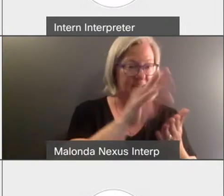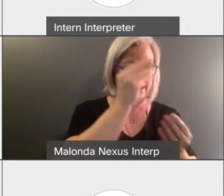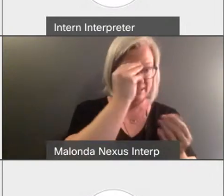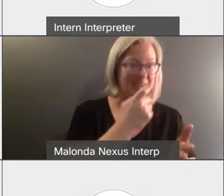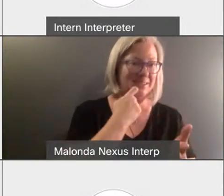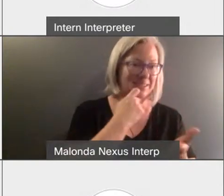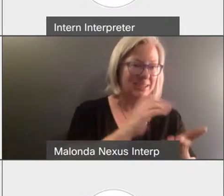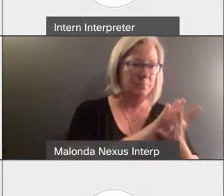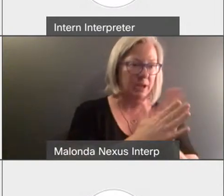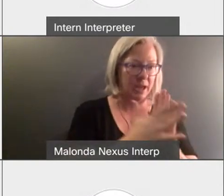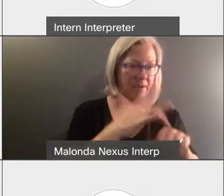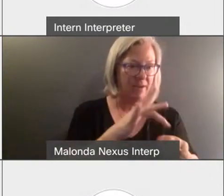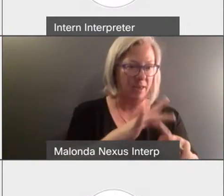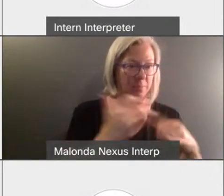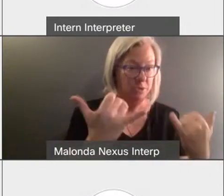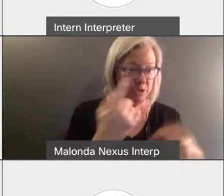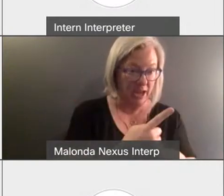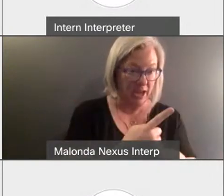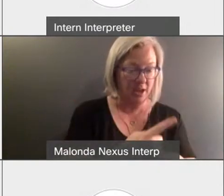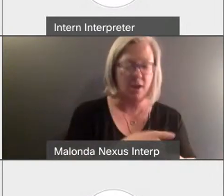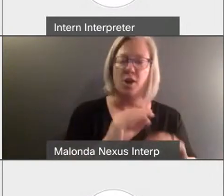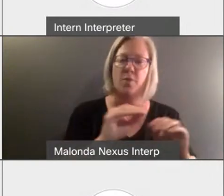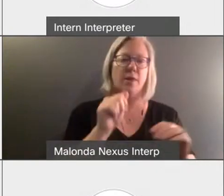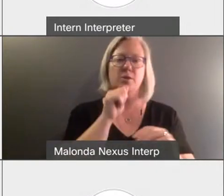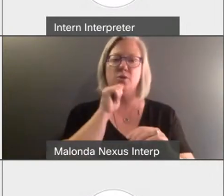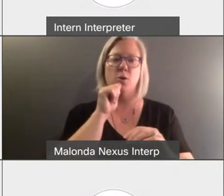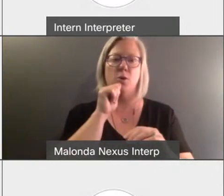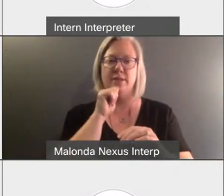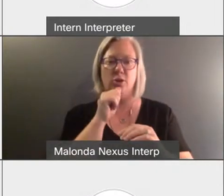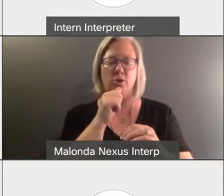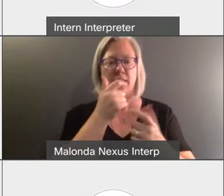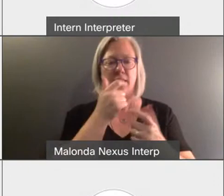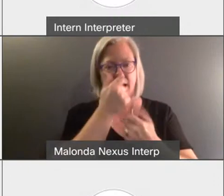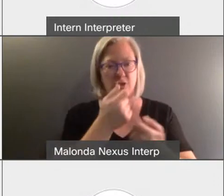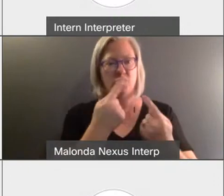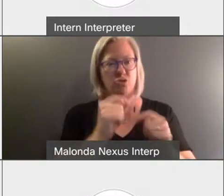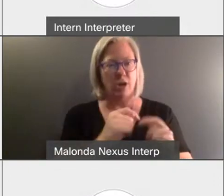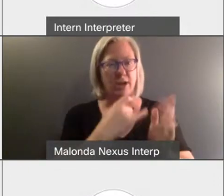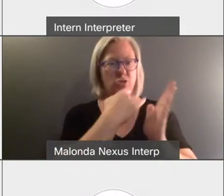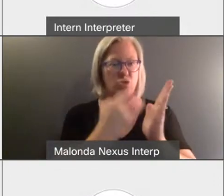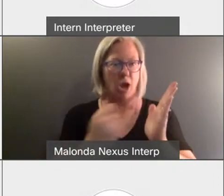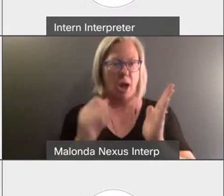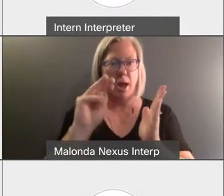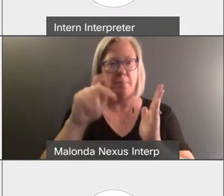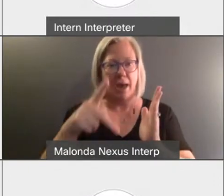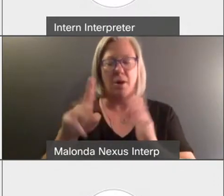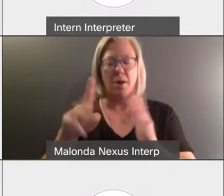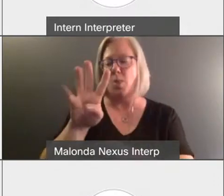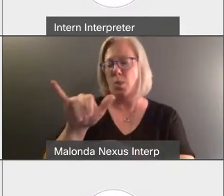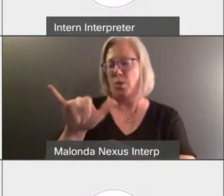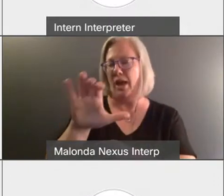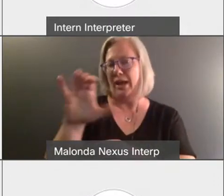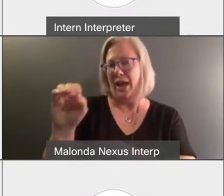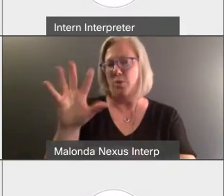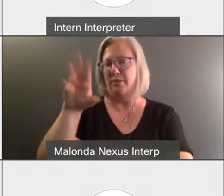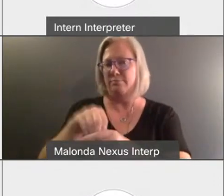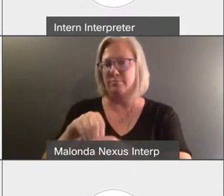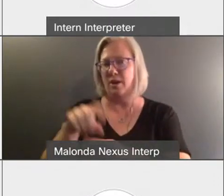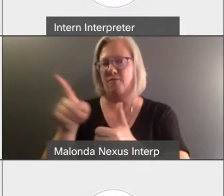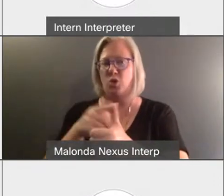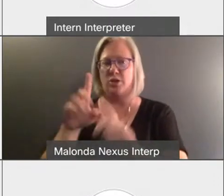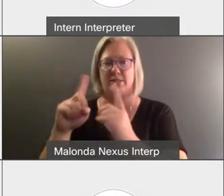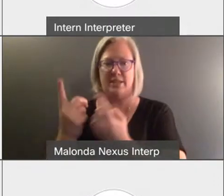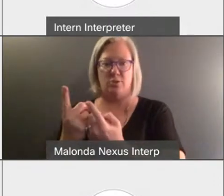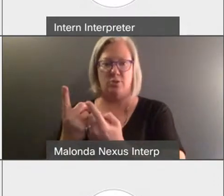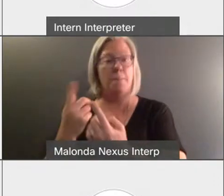available today, it is no secret that interests are intending to draw the maps in such a way that Wyandotte County would fall within the 1st district.